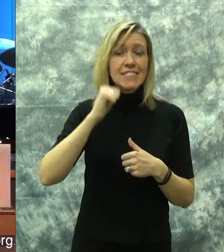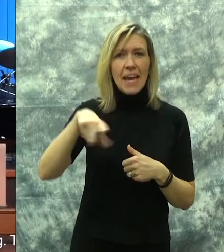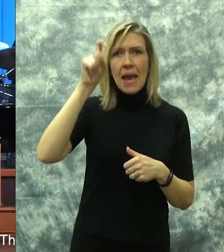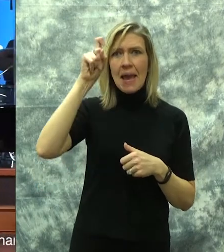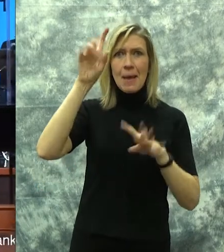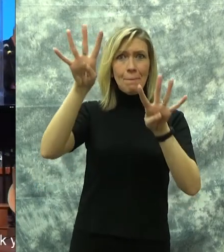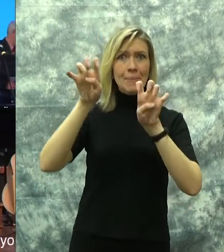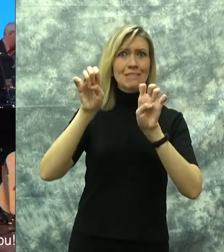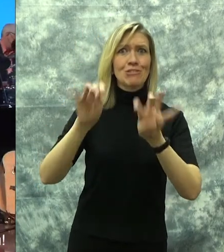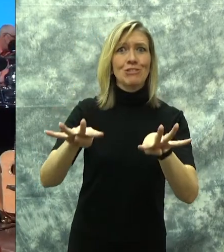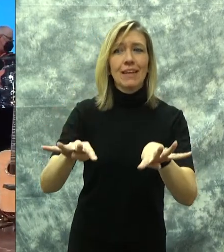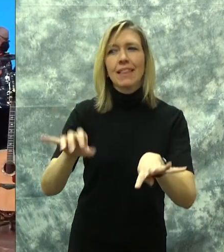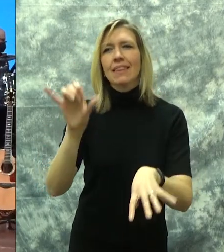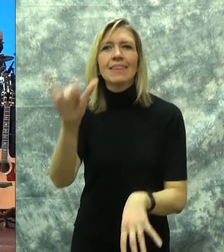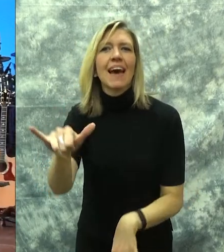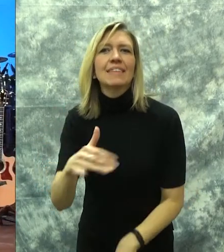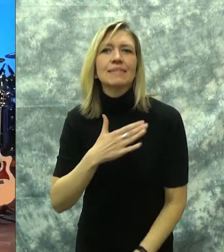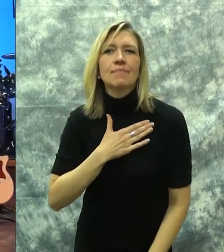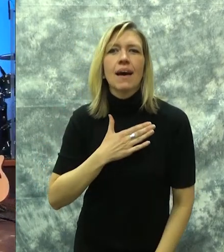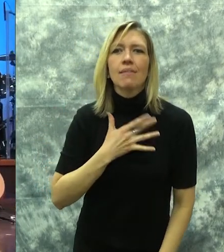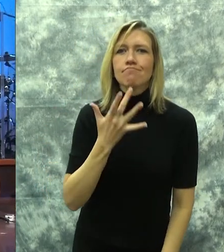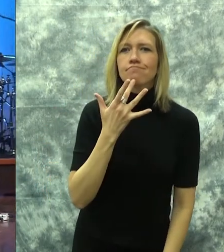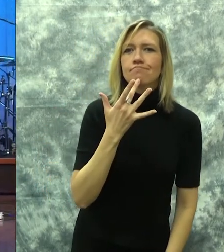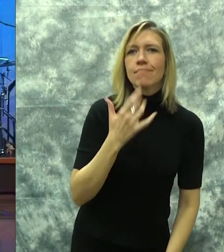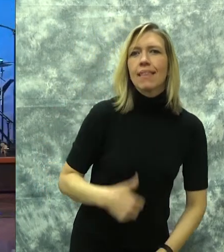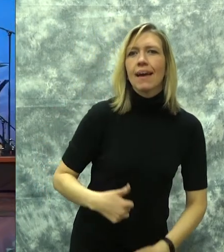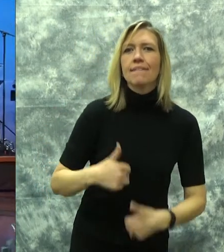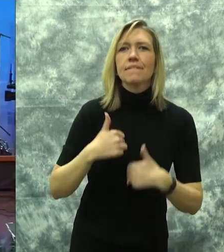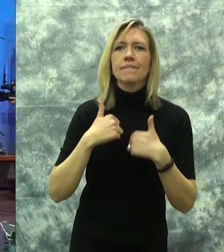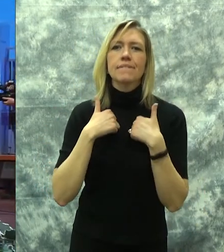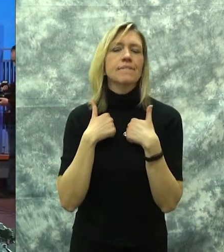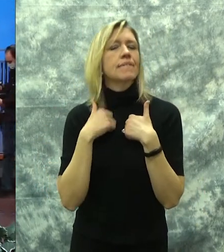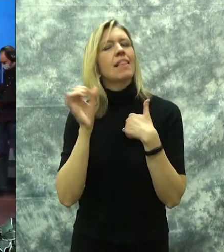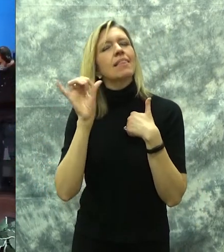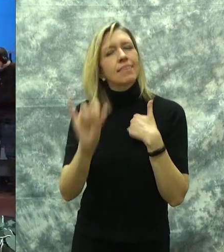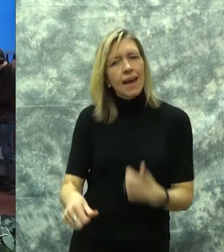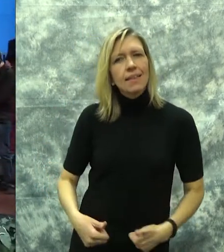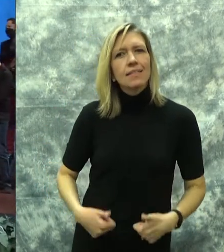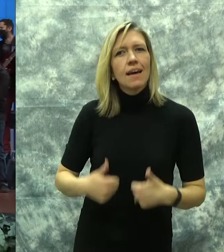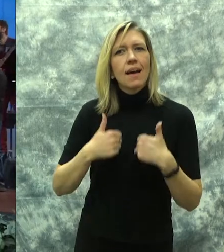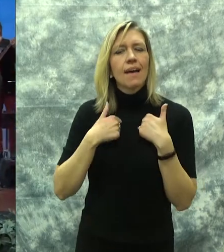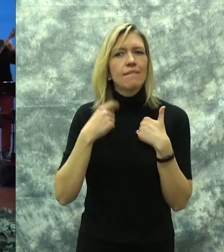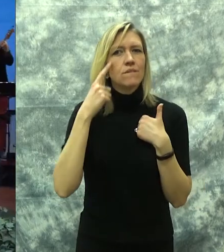that's the life for me. Oh, that's the life for me.